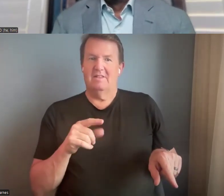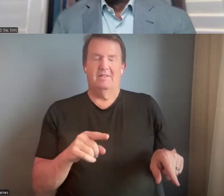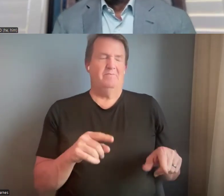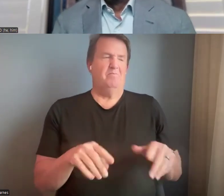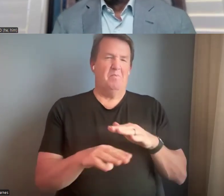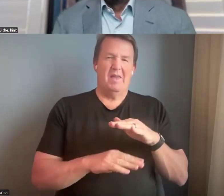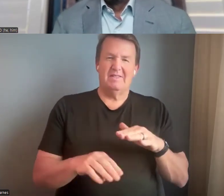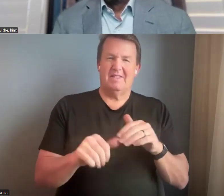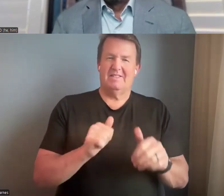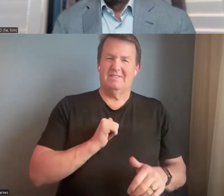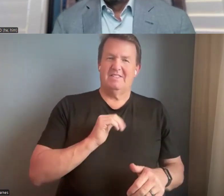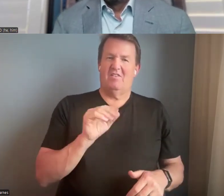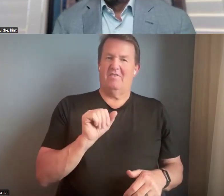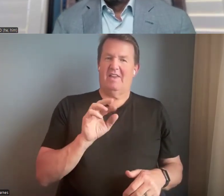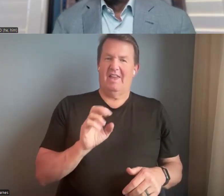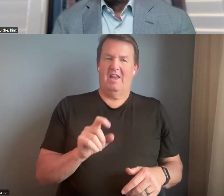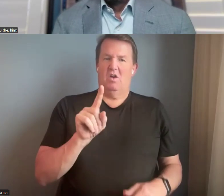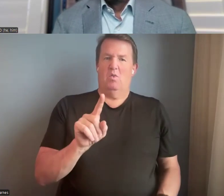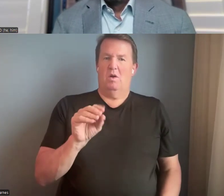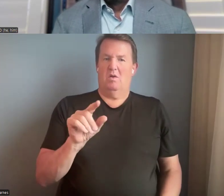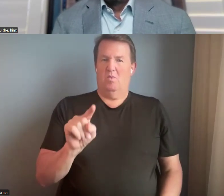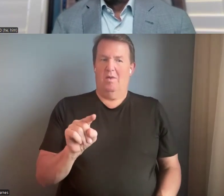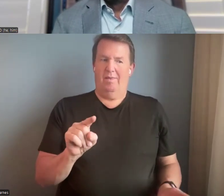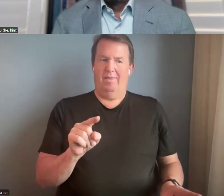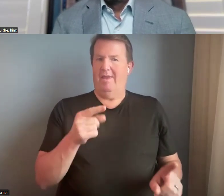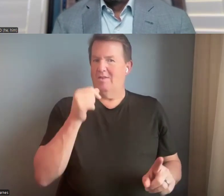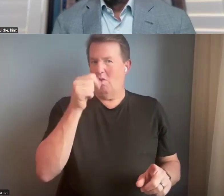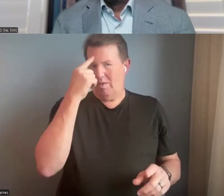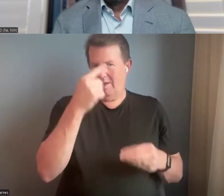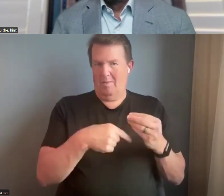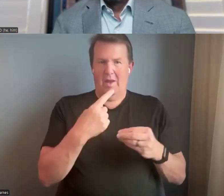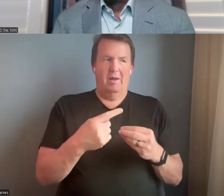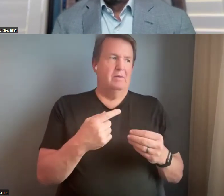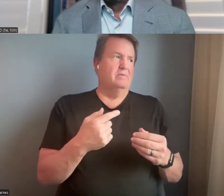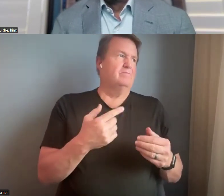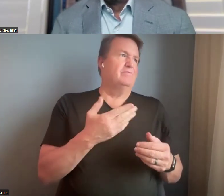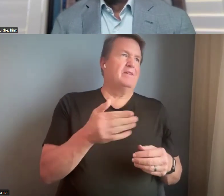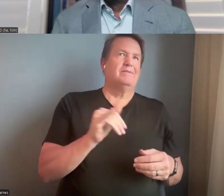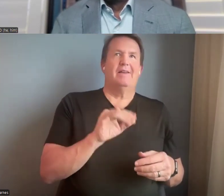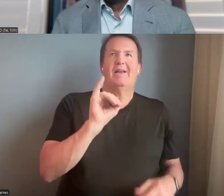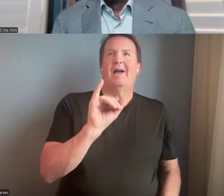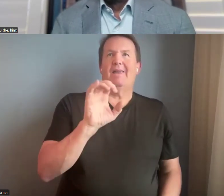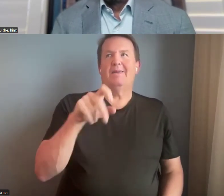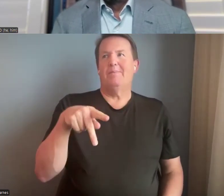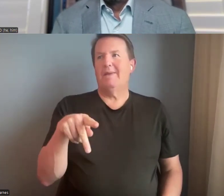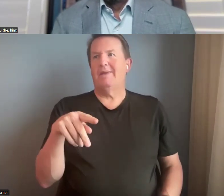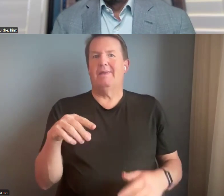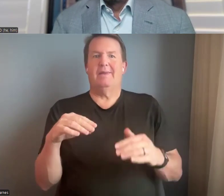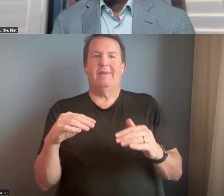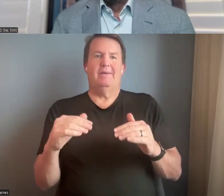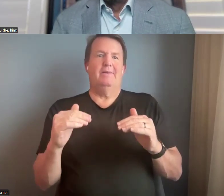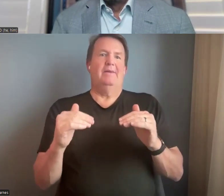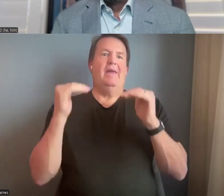that caregivers never think about, all the way to navigating IEPs, advanced directives, just any and everything in